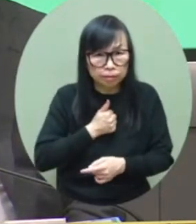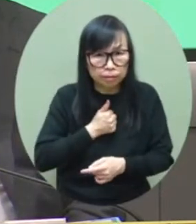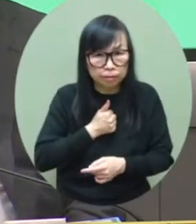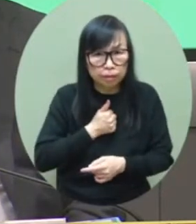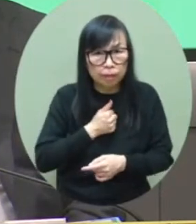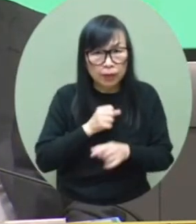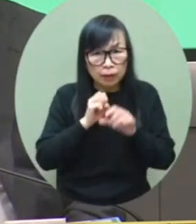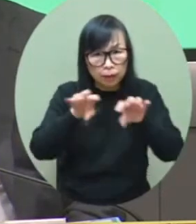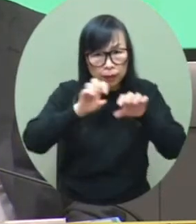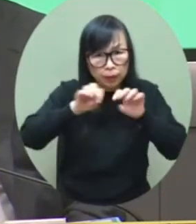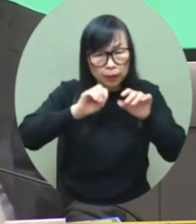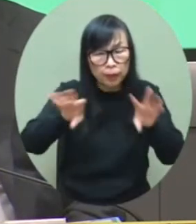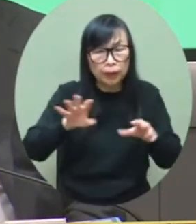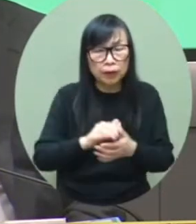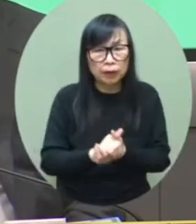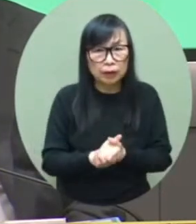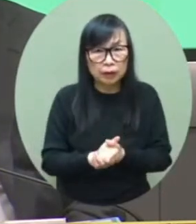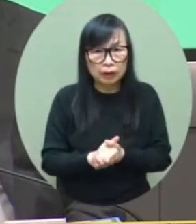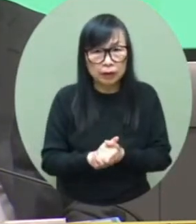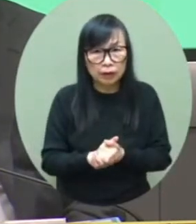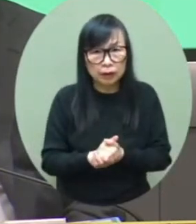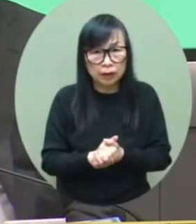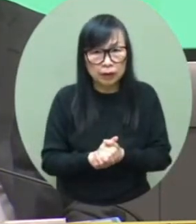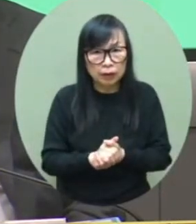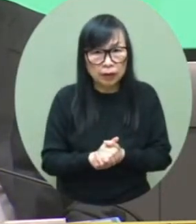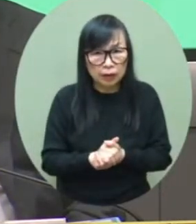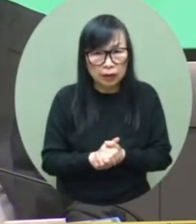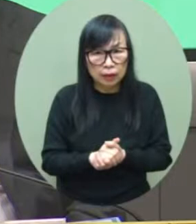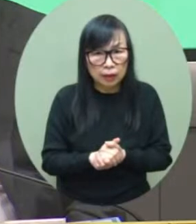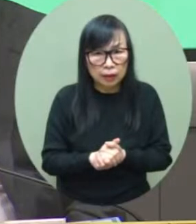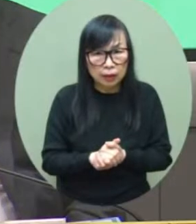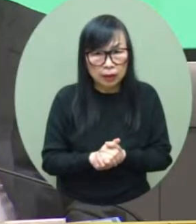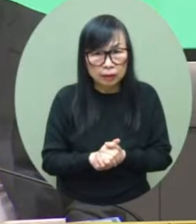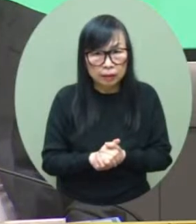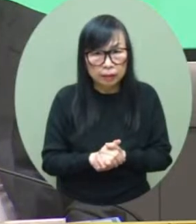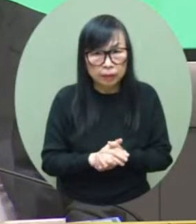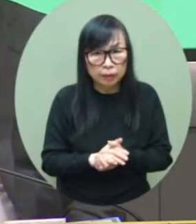in Hong Kong, I'm sure they're all ready to promote Hong Kong.